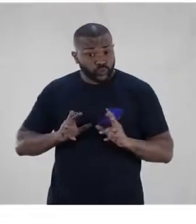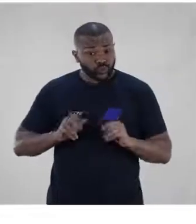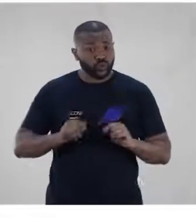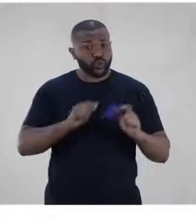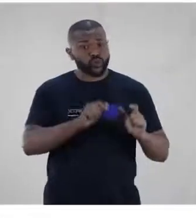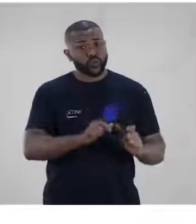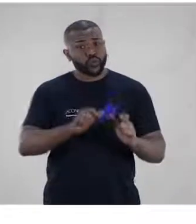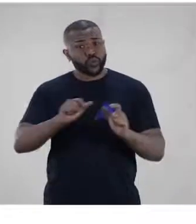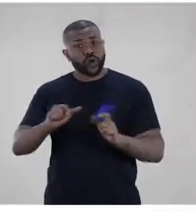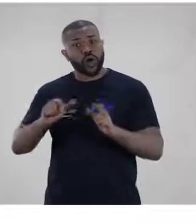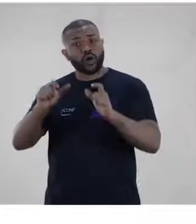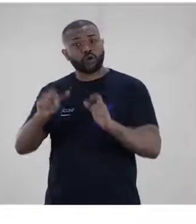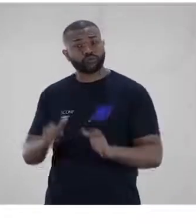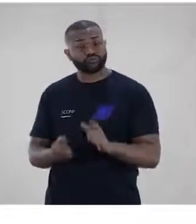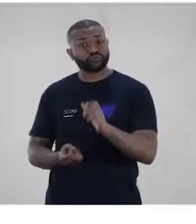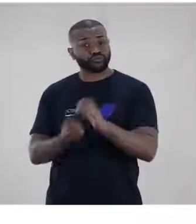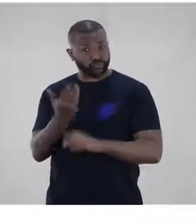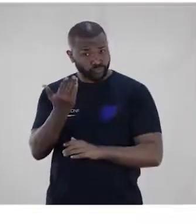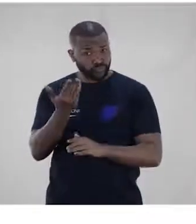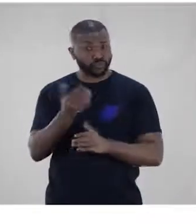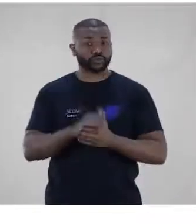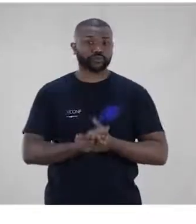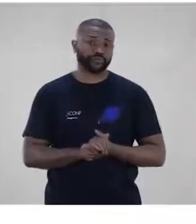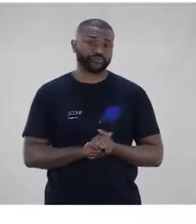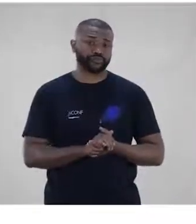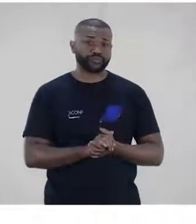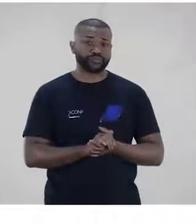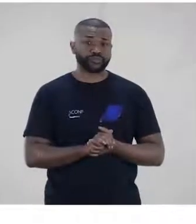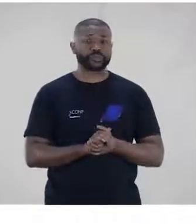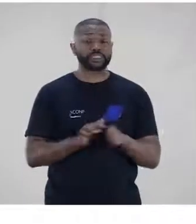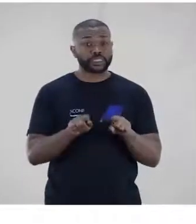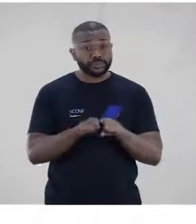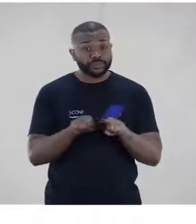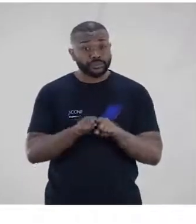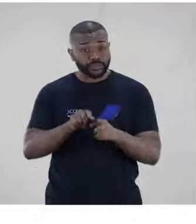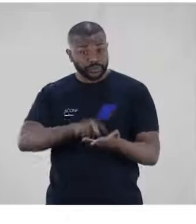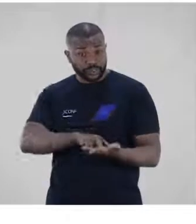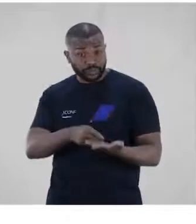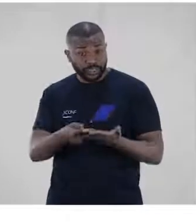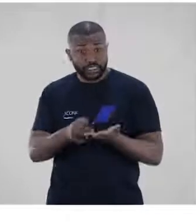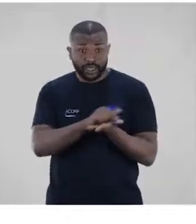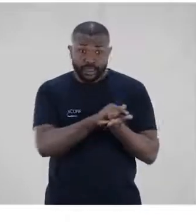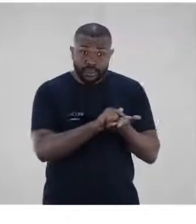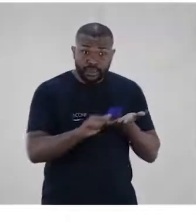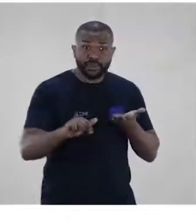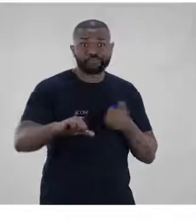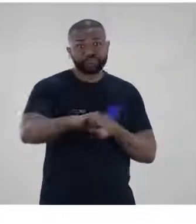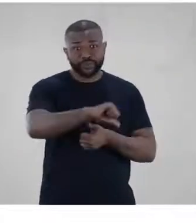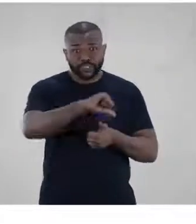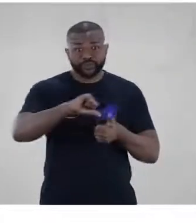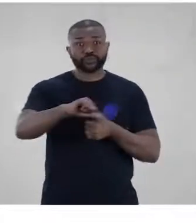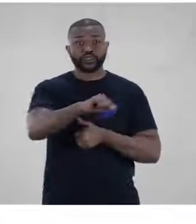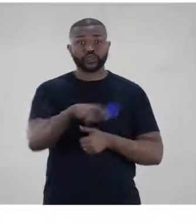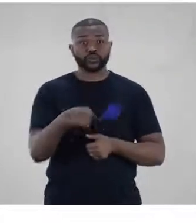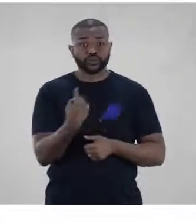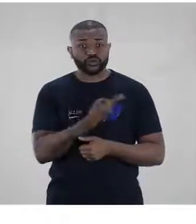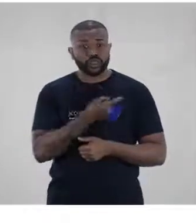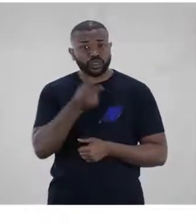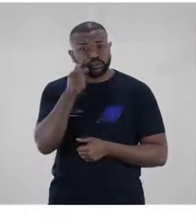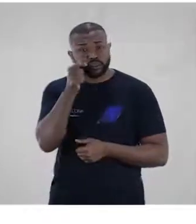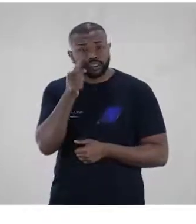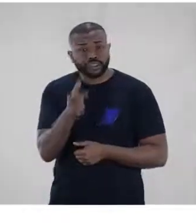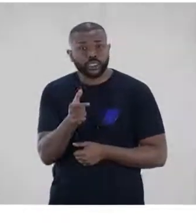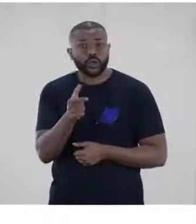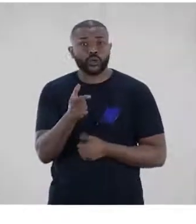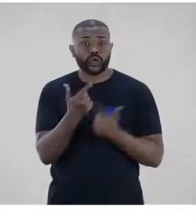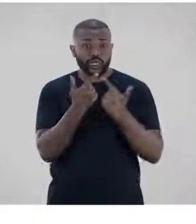of data from all of these wonderful places that the data comes from, make sense of it, cleanse it, transform it. And you hear these words, these languages